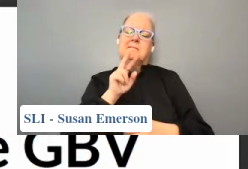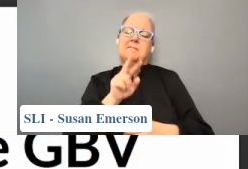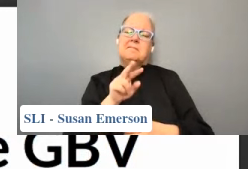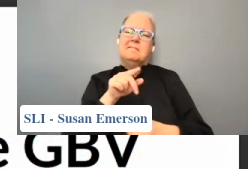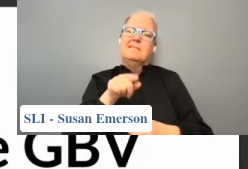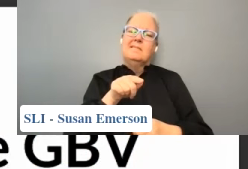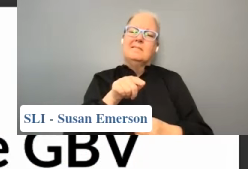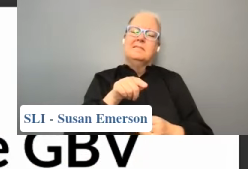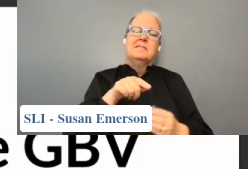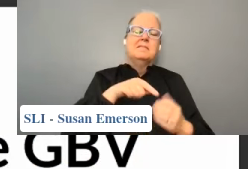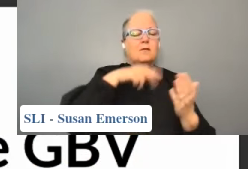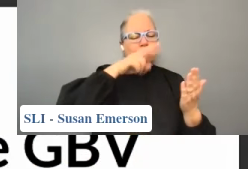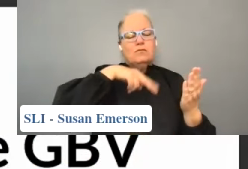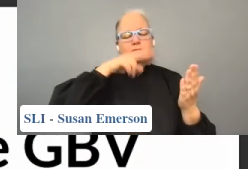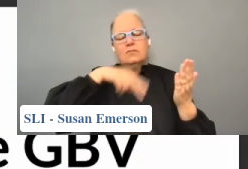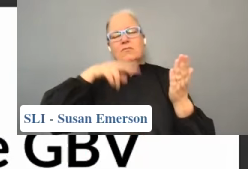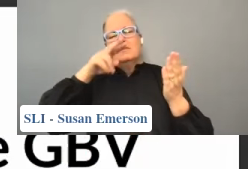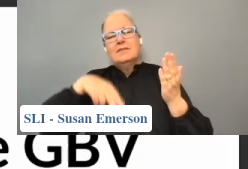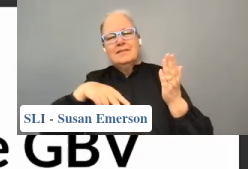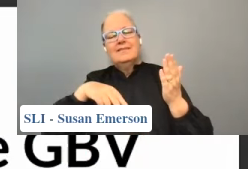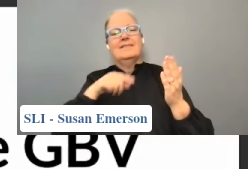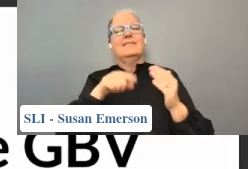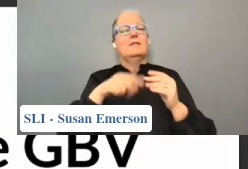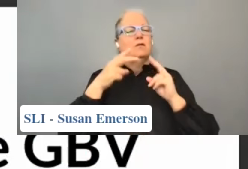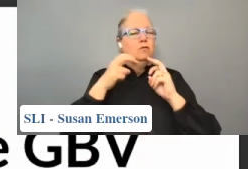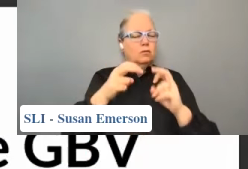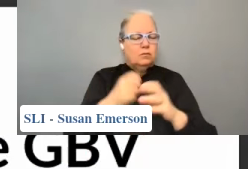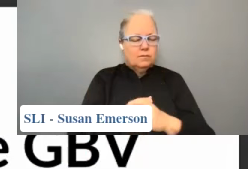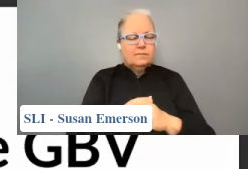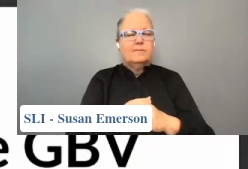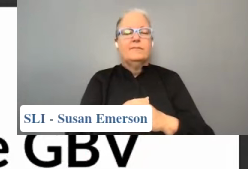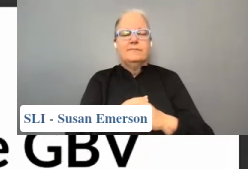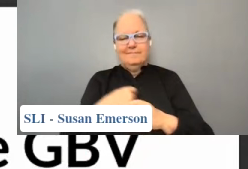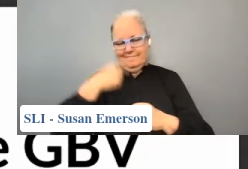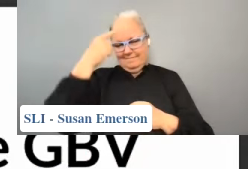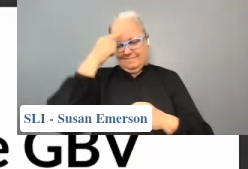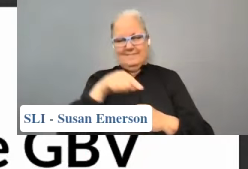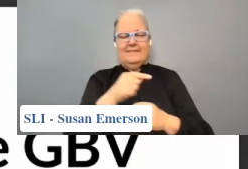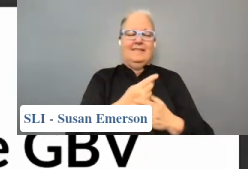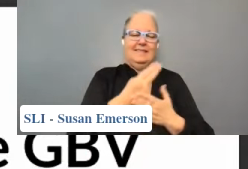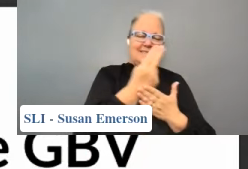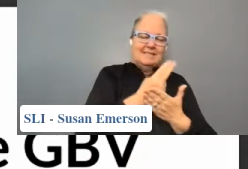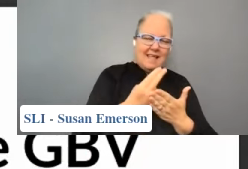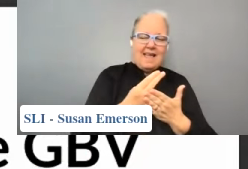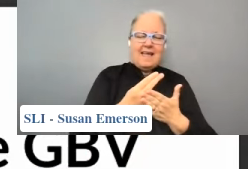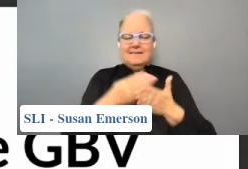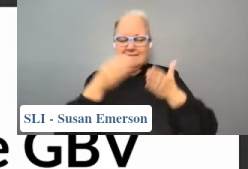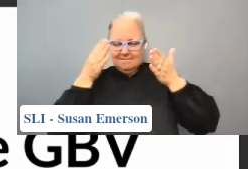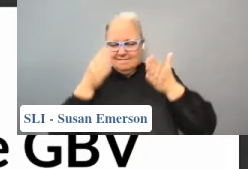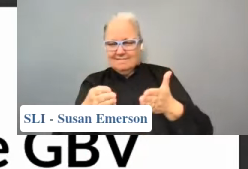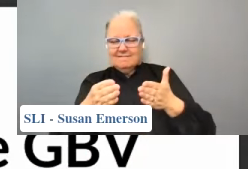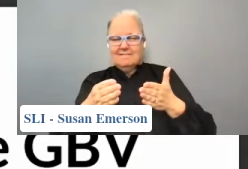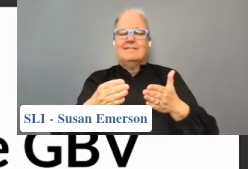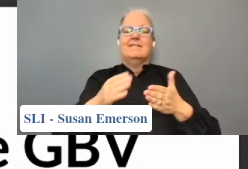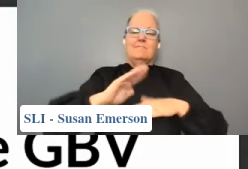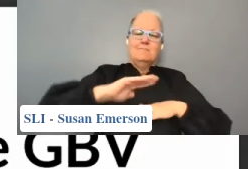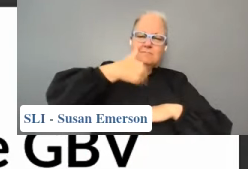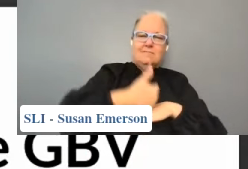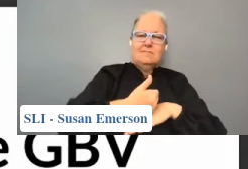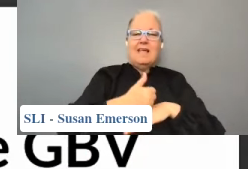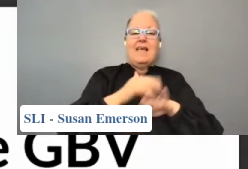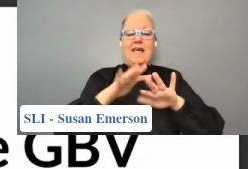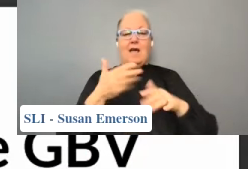around which design and implementation factors specifically might function to reduce